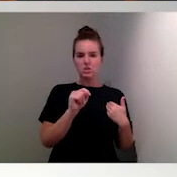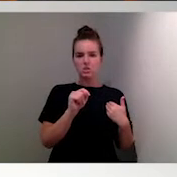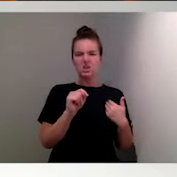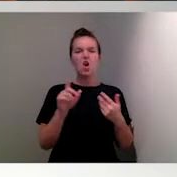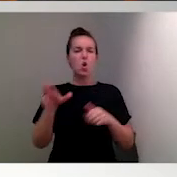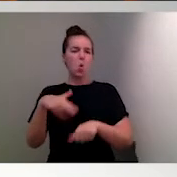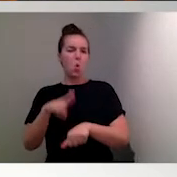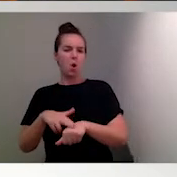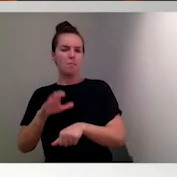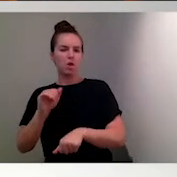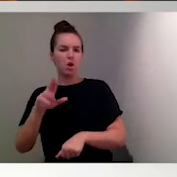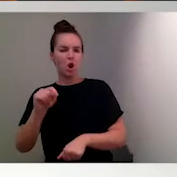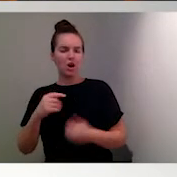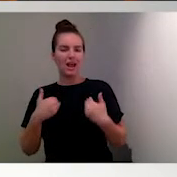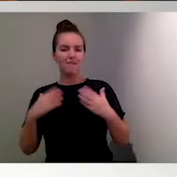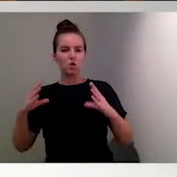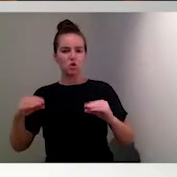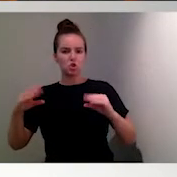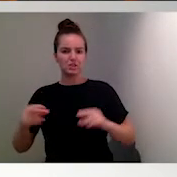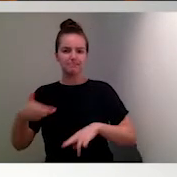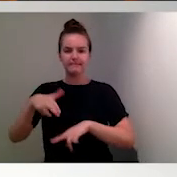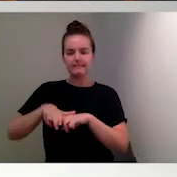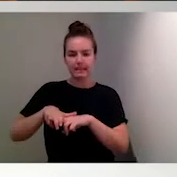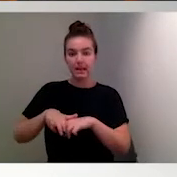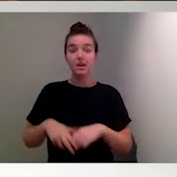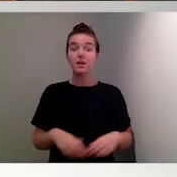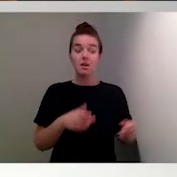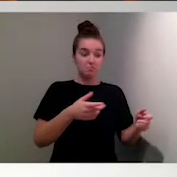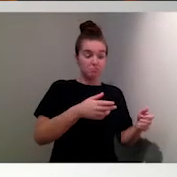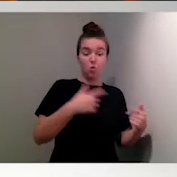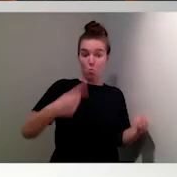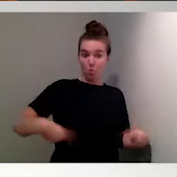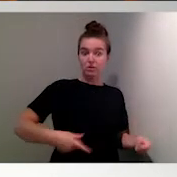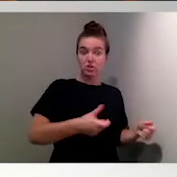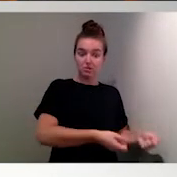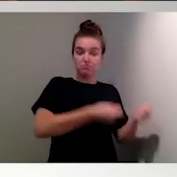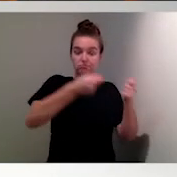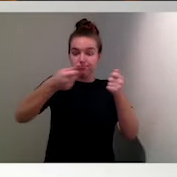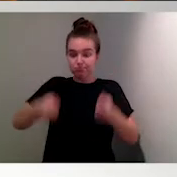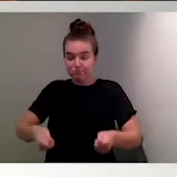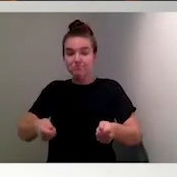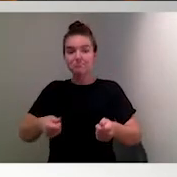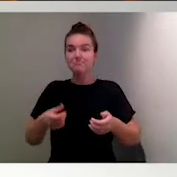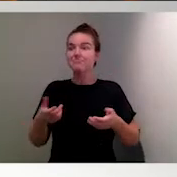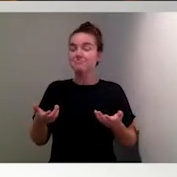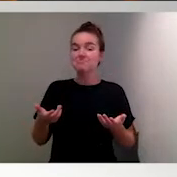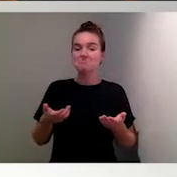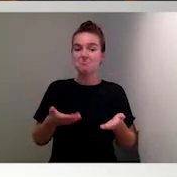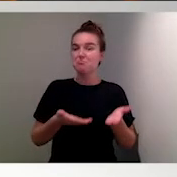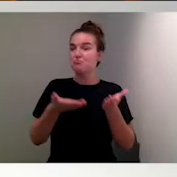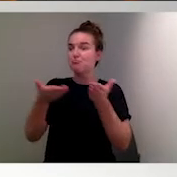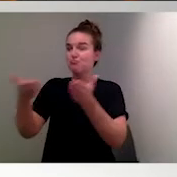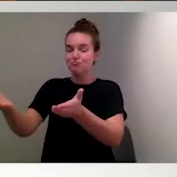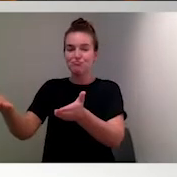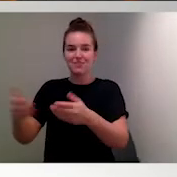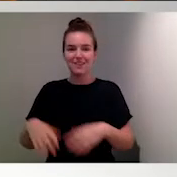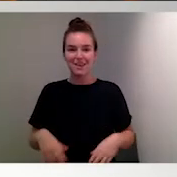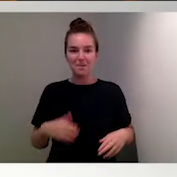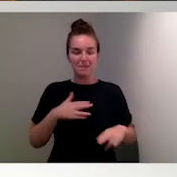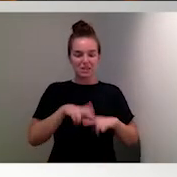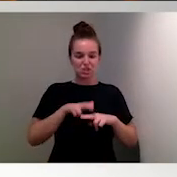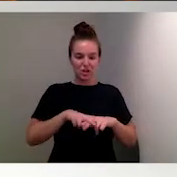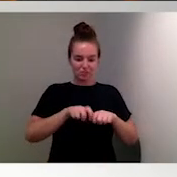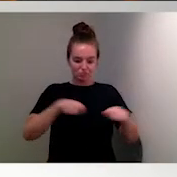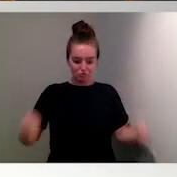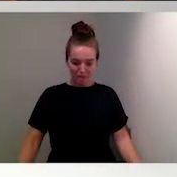the way through the little village. They pulled my chair into a little cart and strapped it down, and we went all around, getting to hear all the same